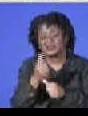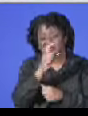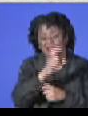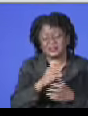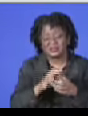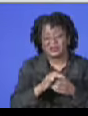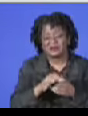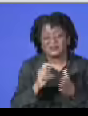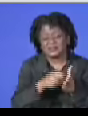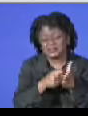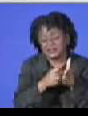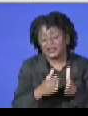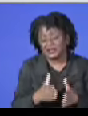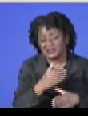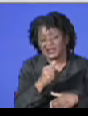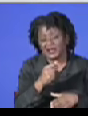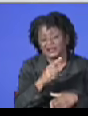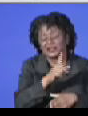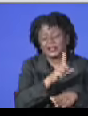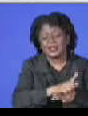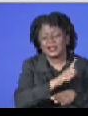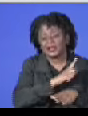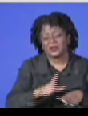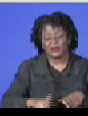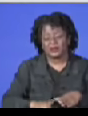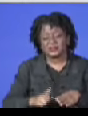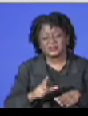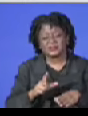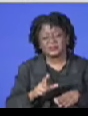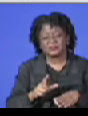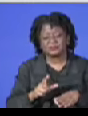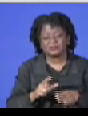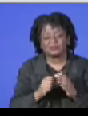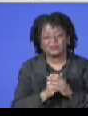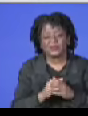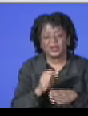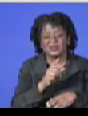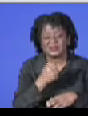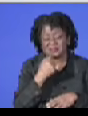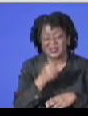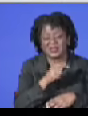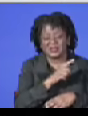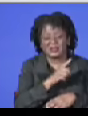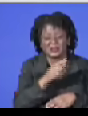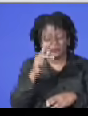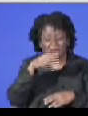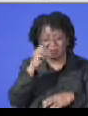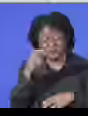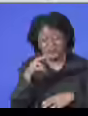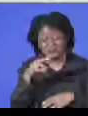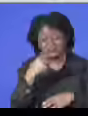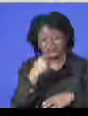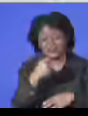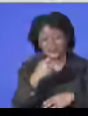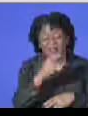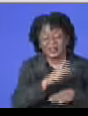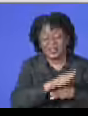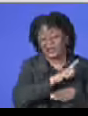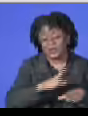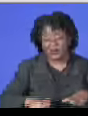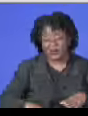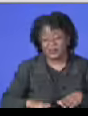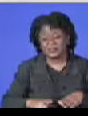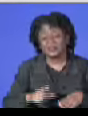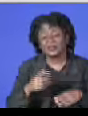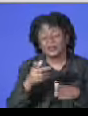landlords. The Prime Minister on Monday said that landlords depend on rent as their income and to also pay existing mortgages. He also stated